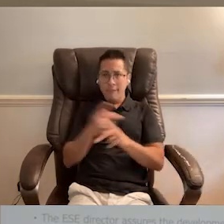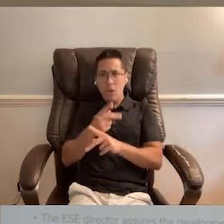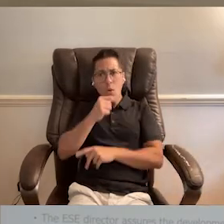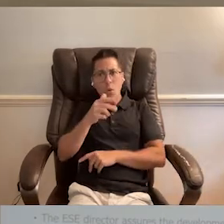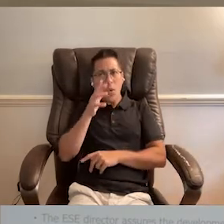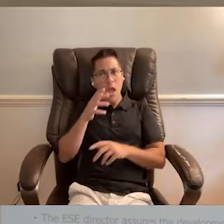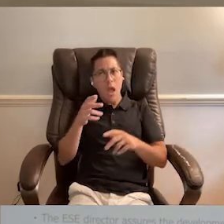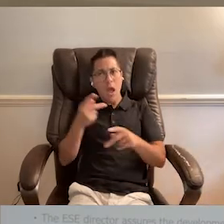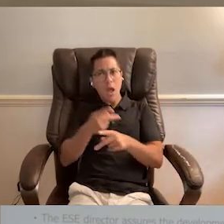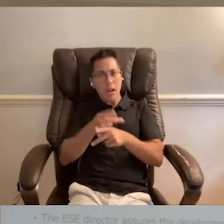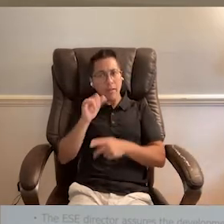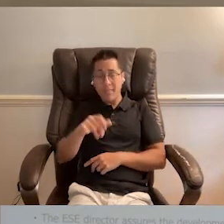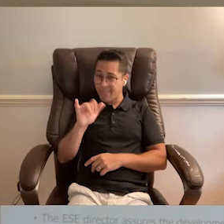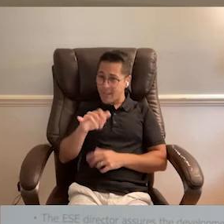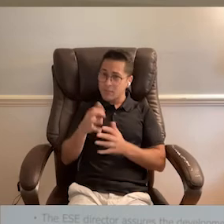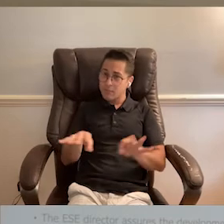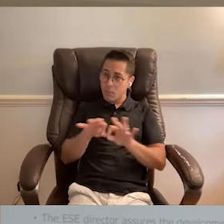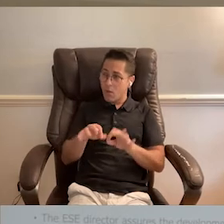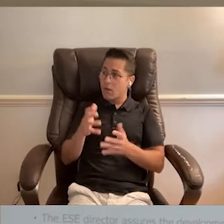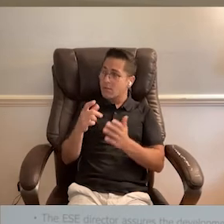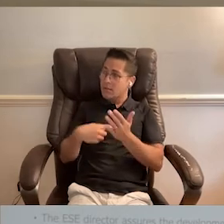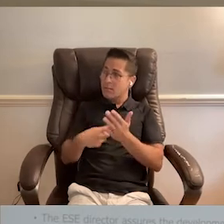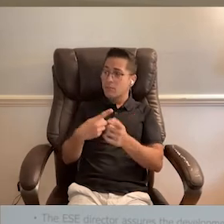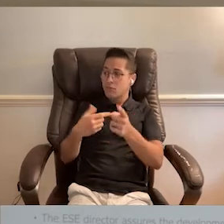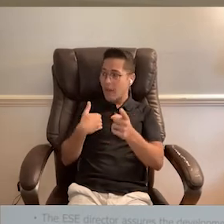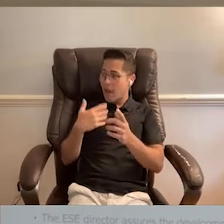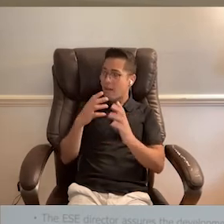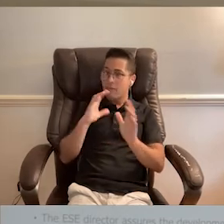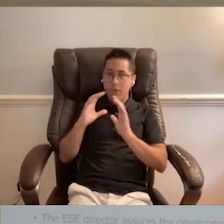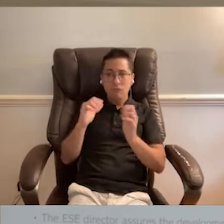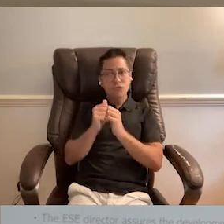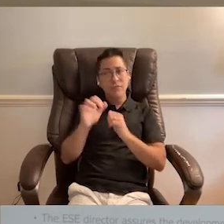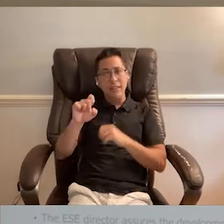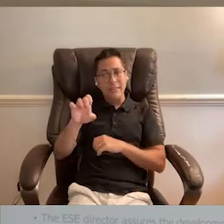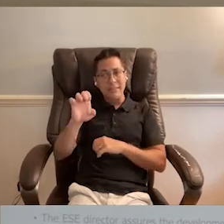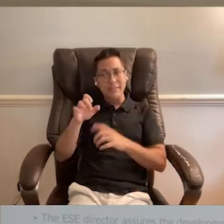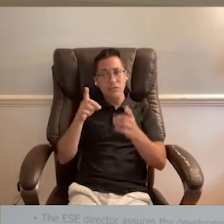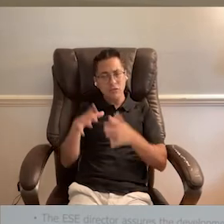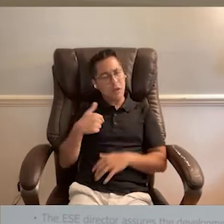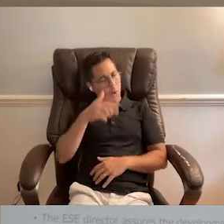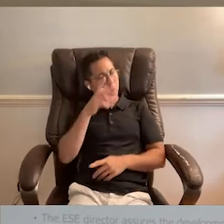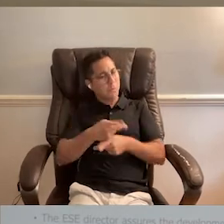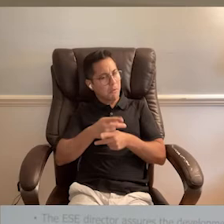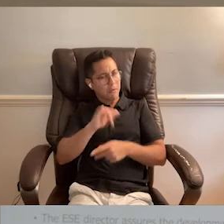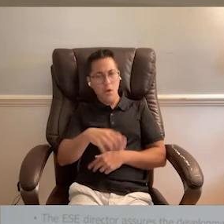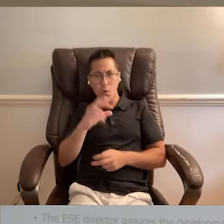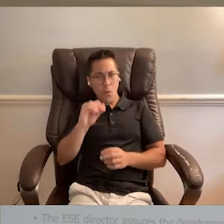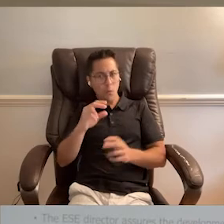times you have a conversation with, say, an ESC director, and they say, I'll take care of it, no problem. Time goes